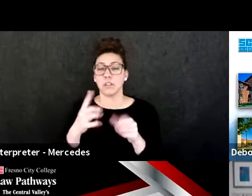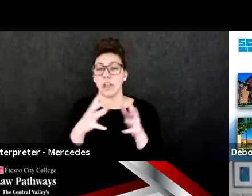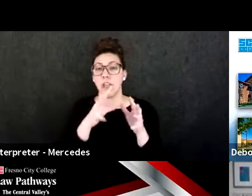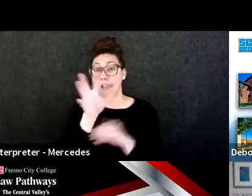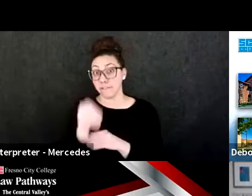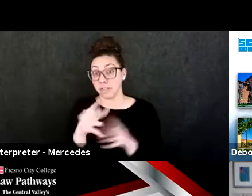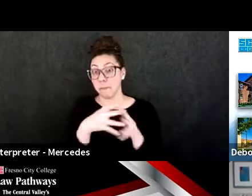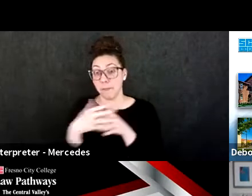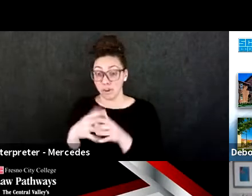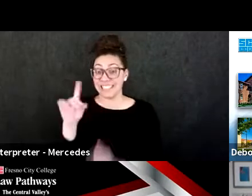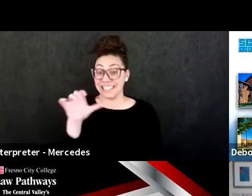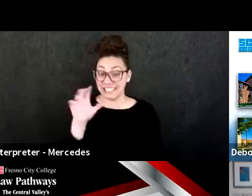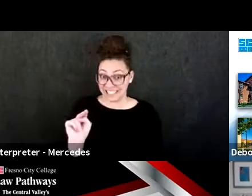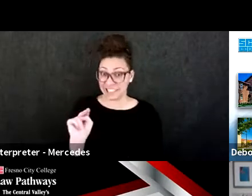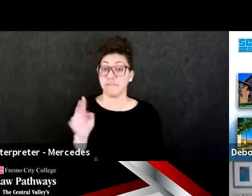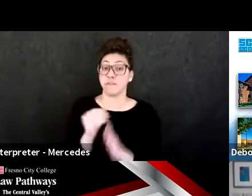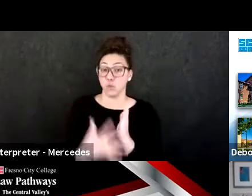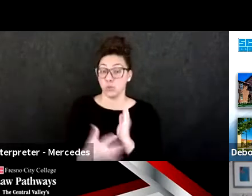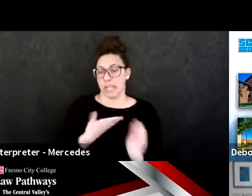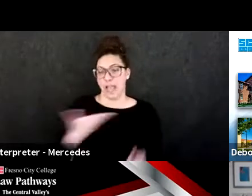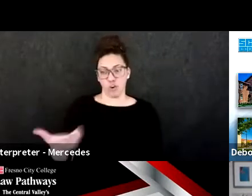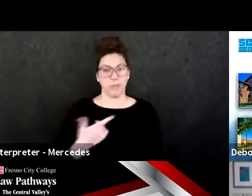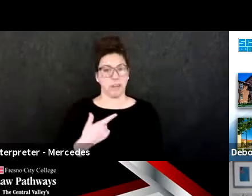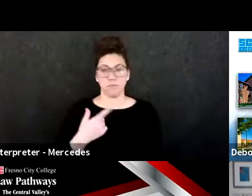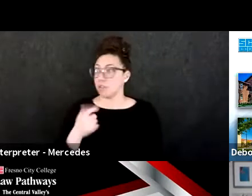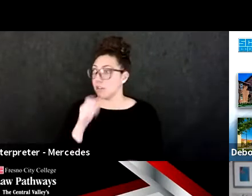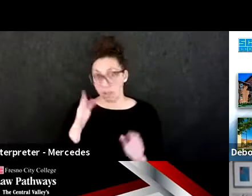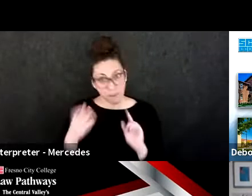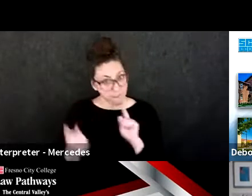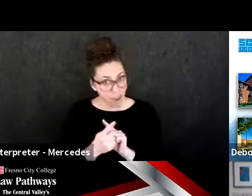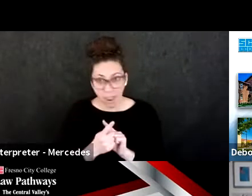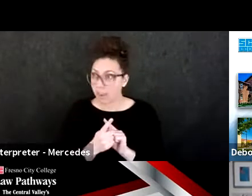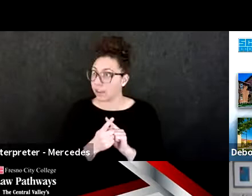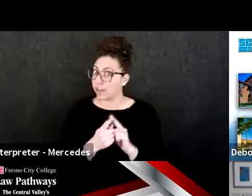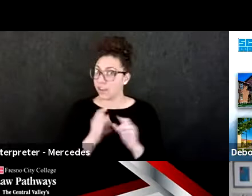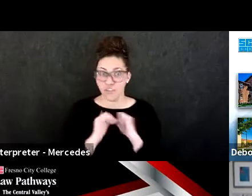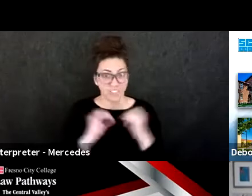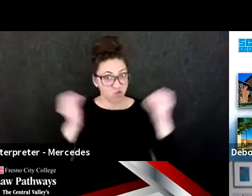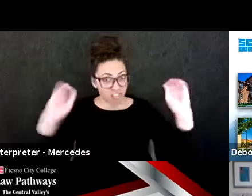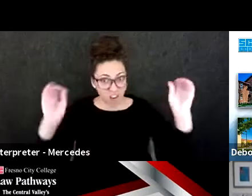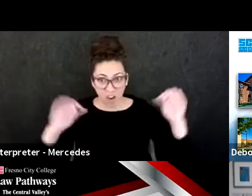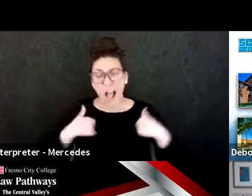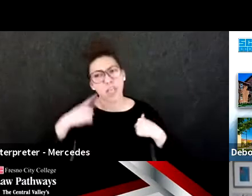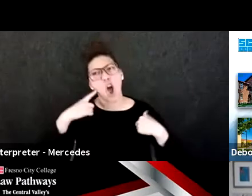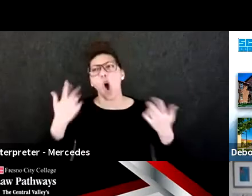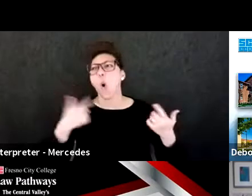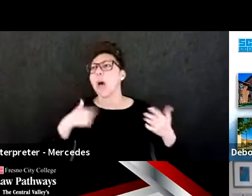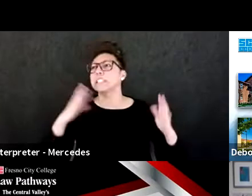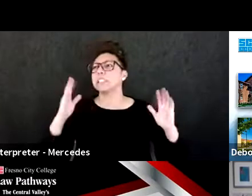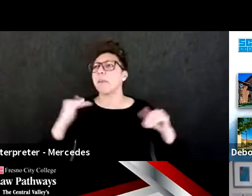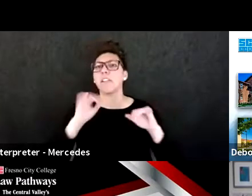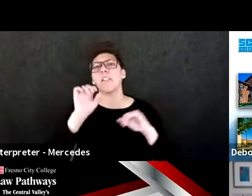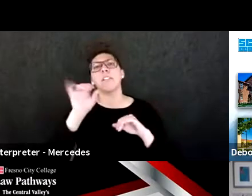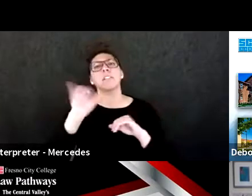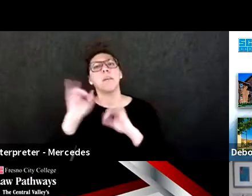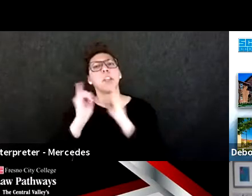me, sight unseen. He called me on the phone to interview me. I was expecting the same kind of interview I had at Loop City College, which was, you know,